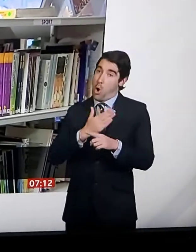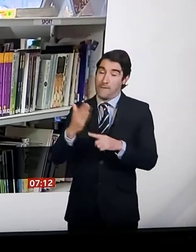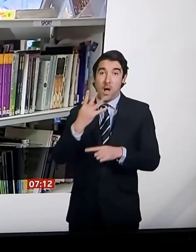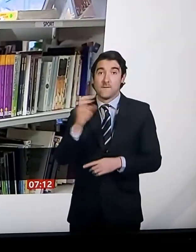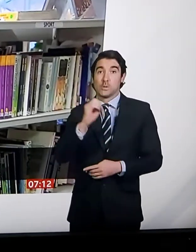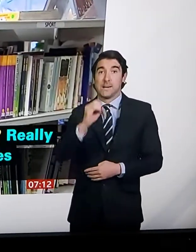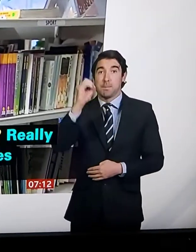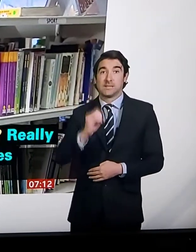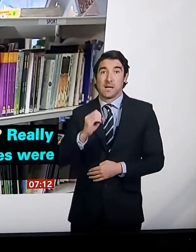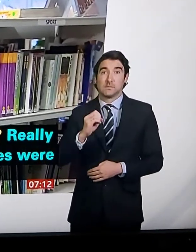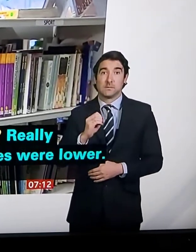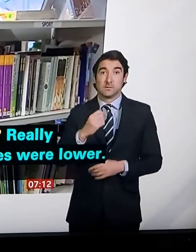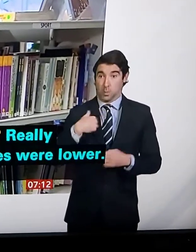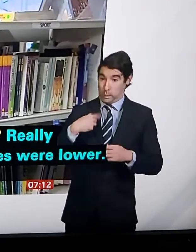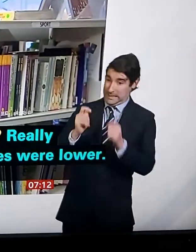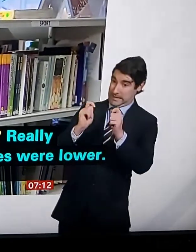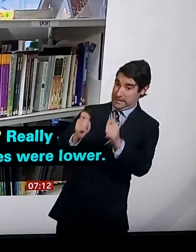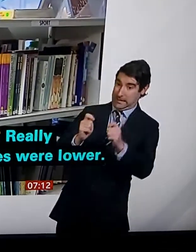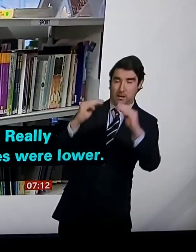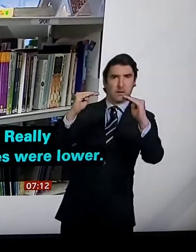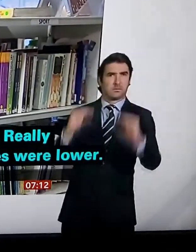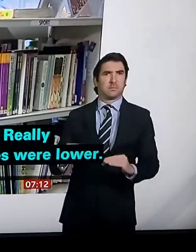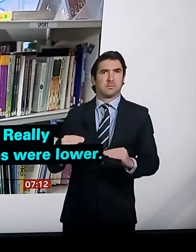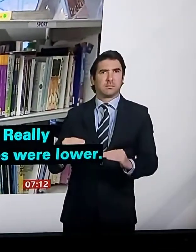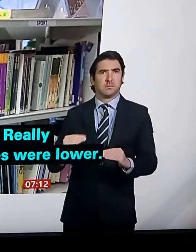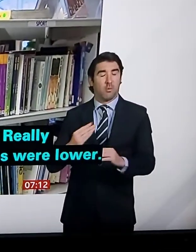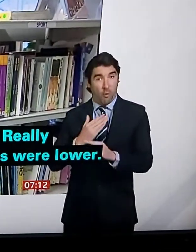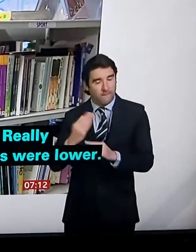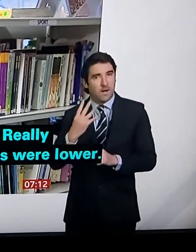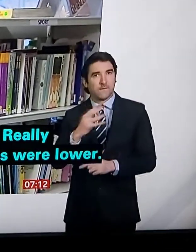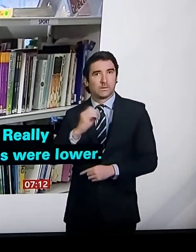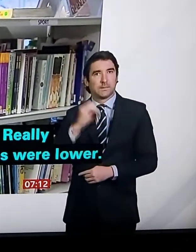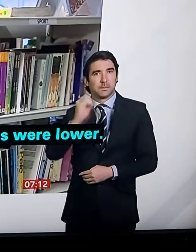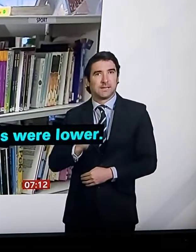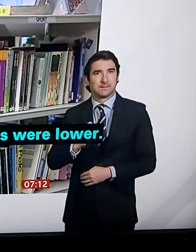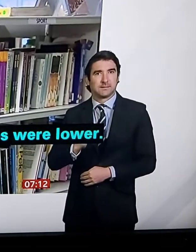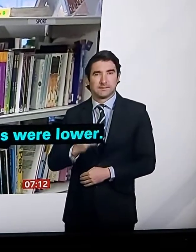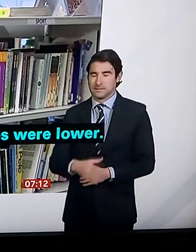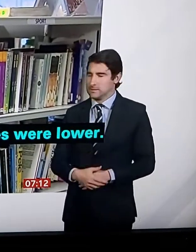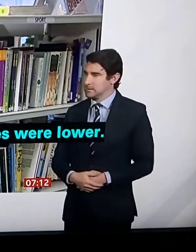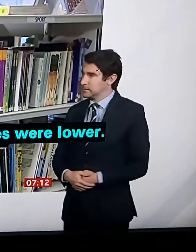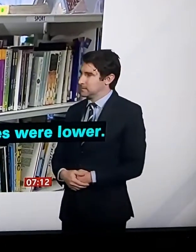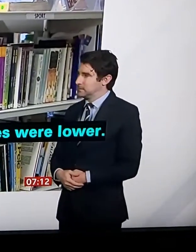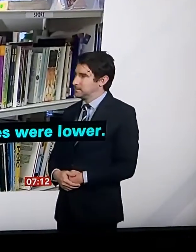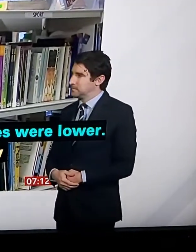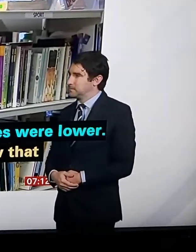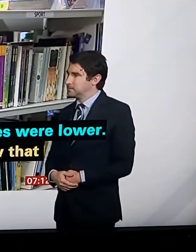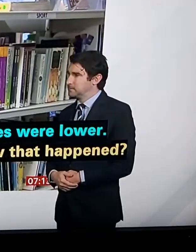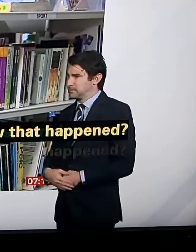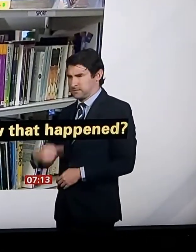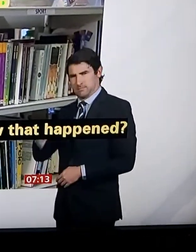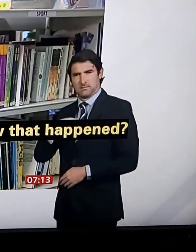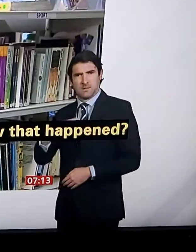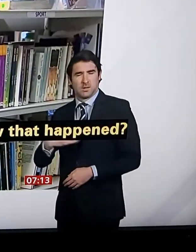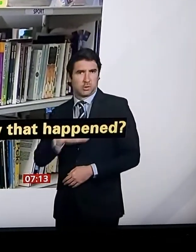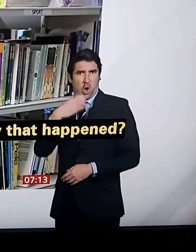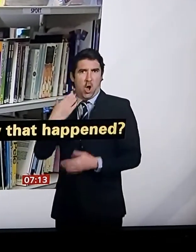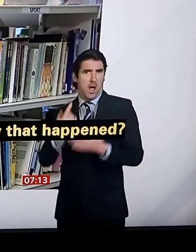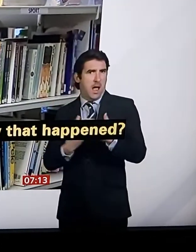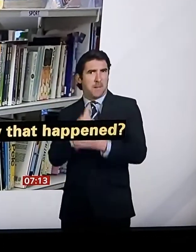understand how that happened? Were you expecting that? Were you shocked by the results? Shocked, yeah. I mean, we didn't have all the information about